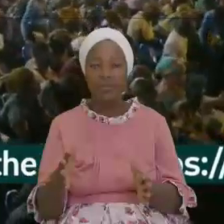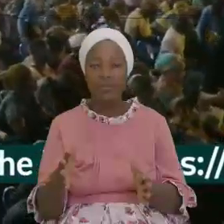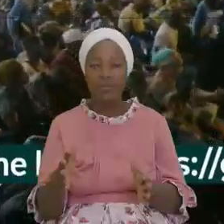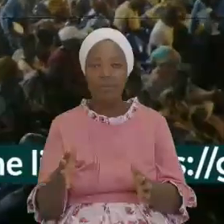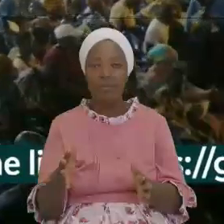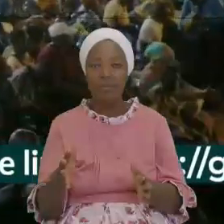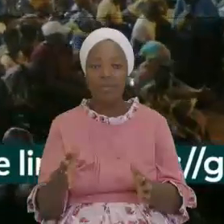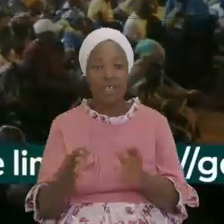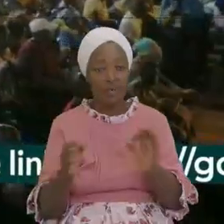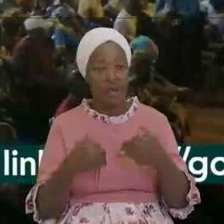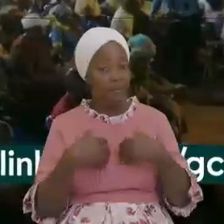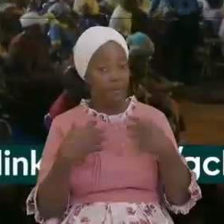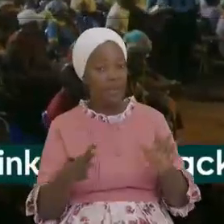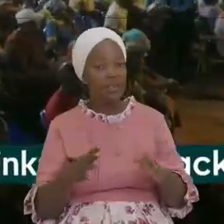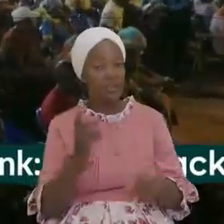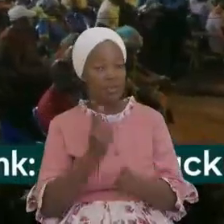If you are finished,